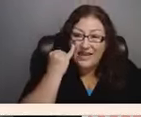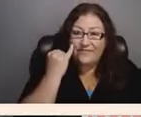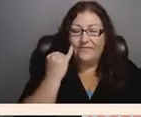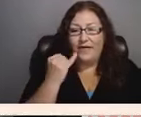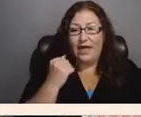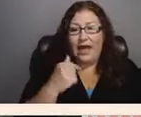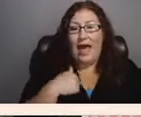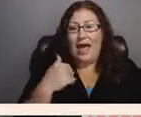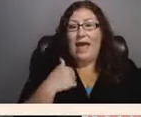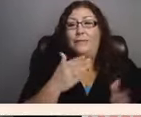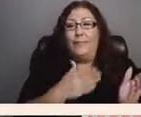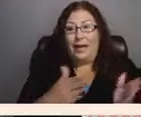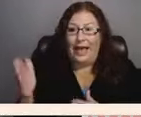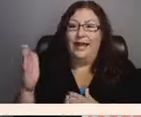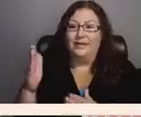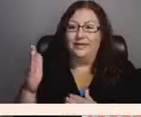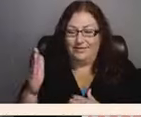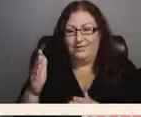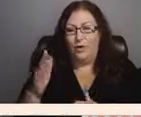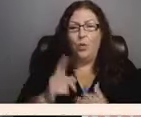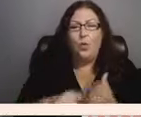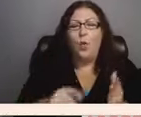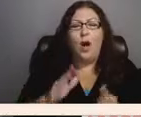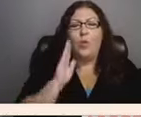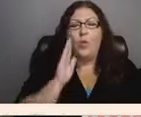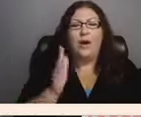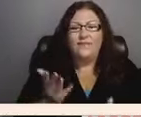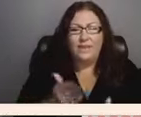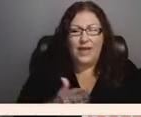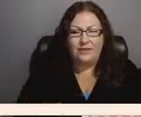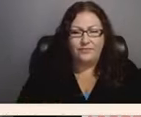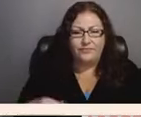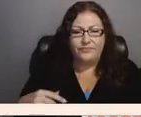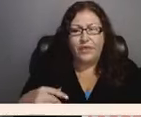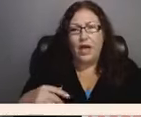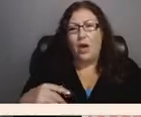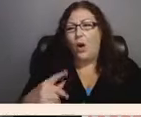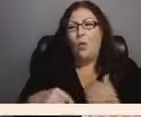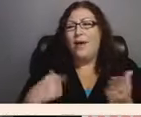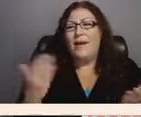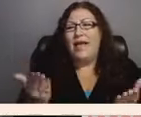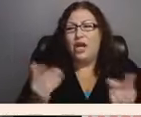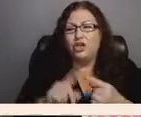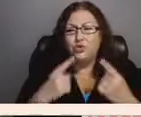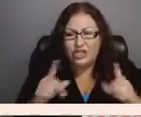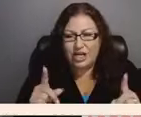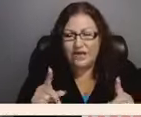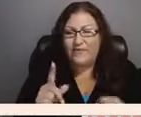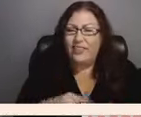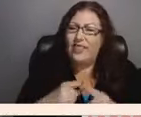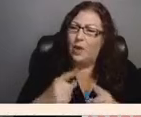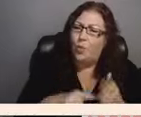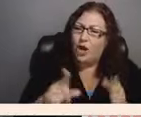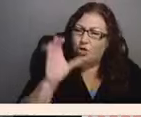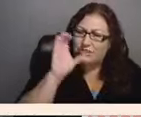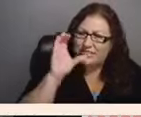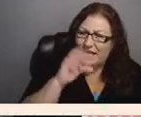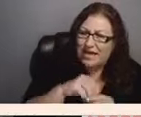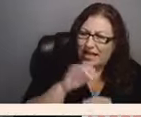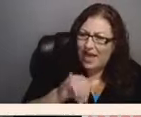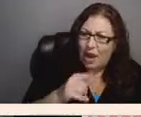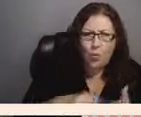planned this? What would it have been? What am I here to achieve? And then what are you seeking in that? What am I